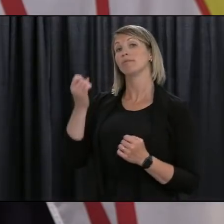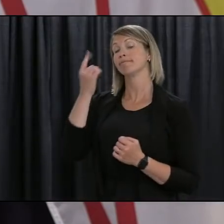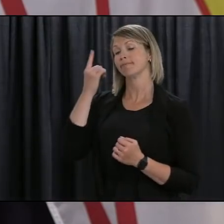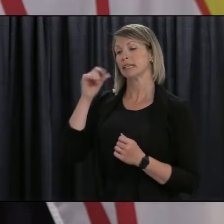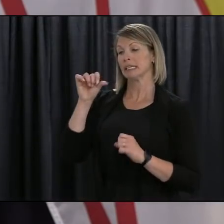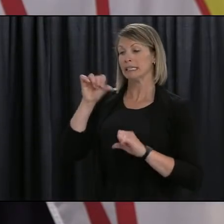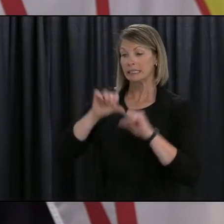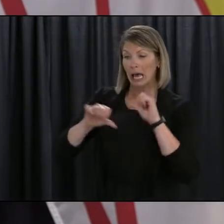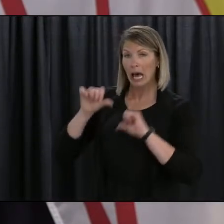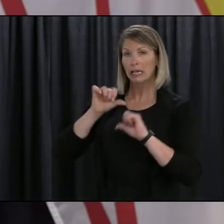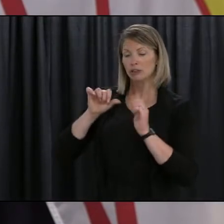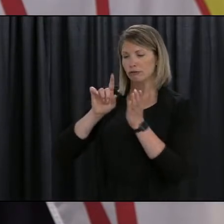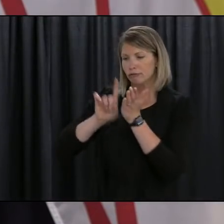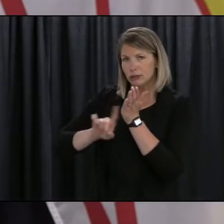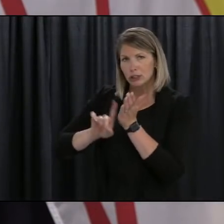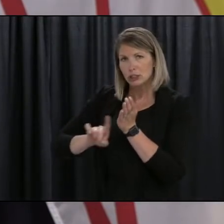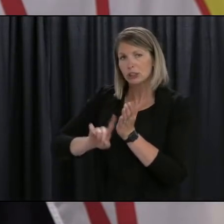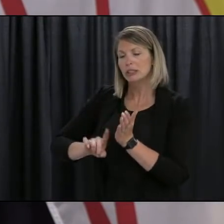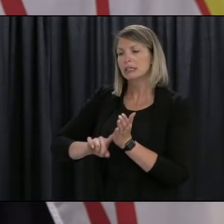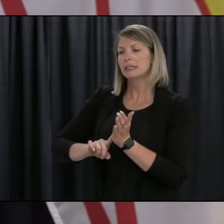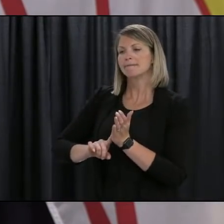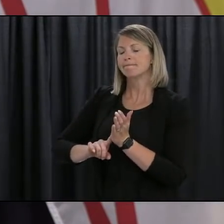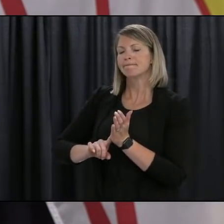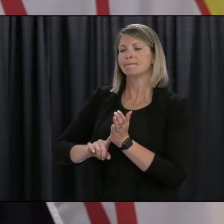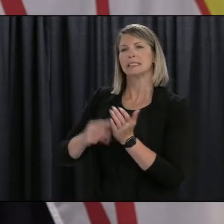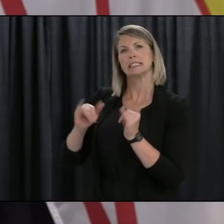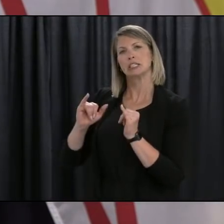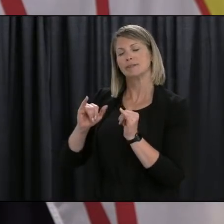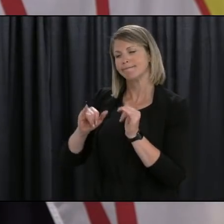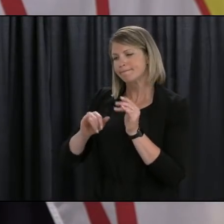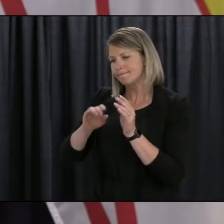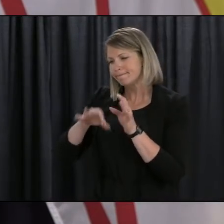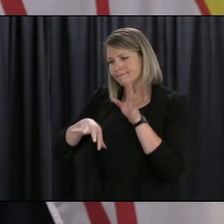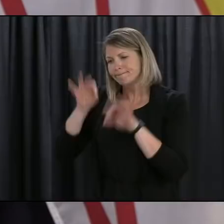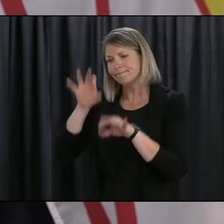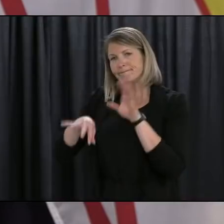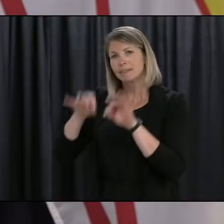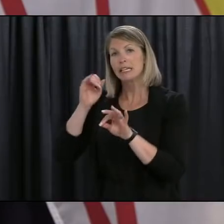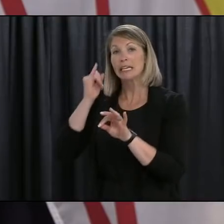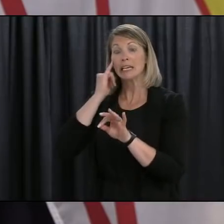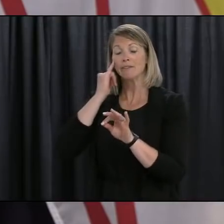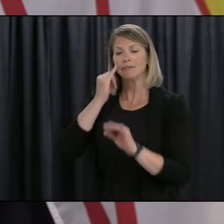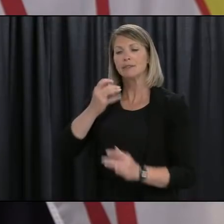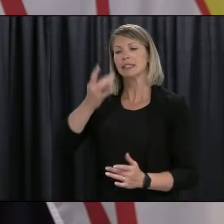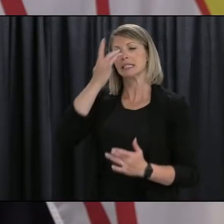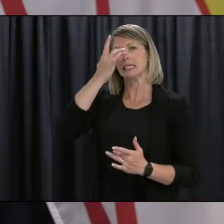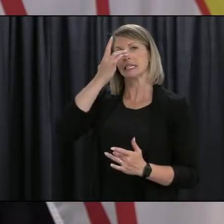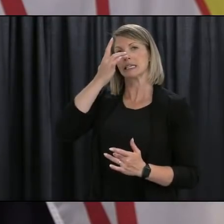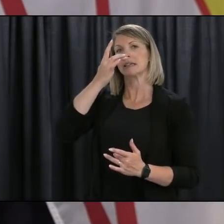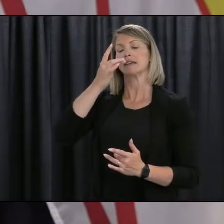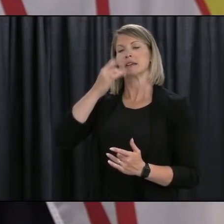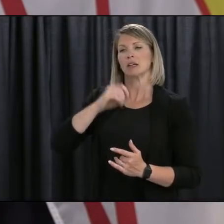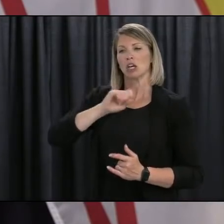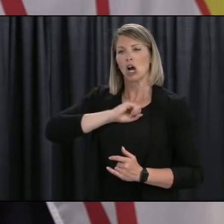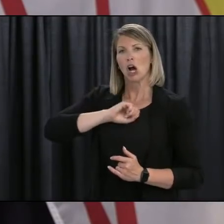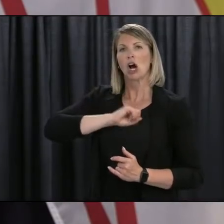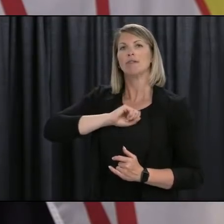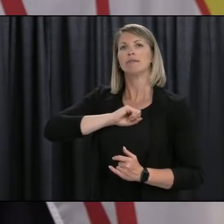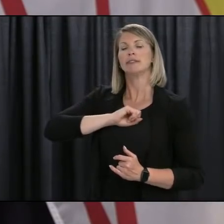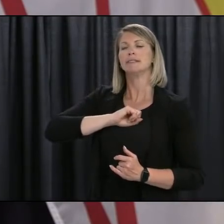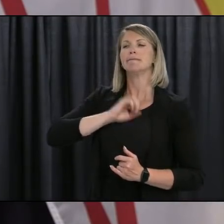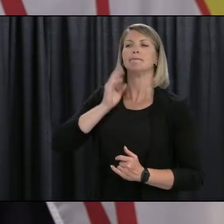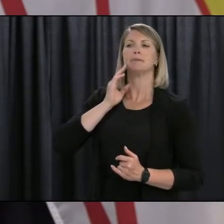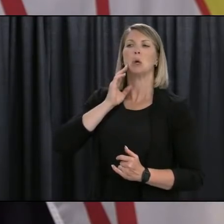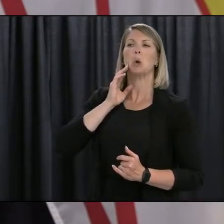to, give most people an opportunity if they're, once they show symptoms, to access, screening. We also know at the